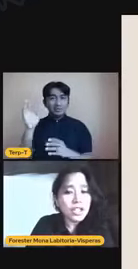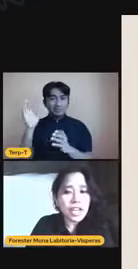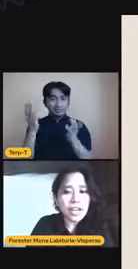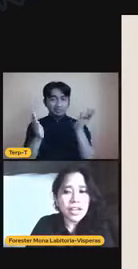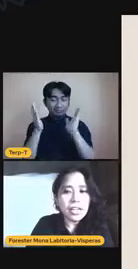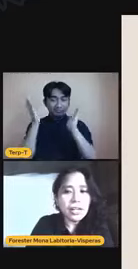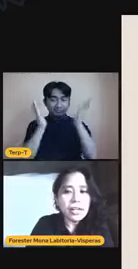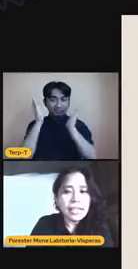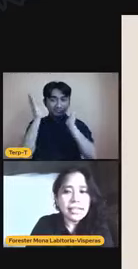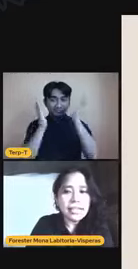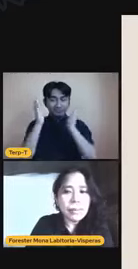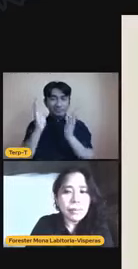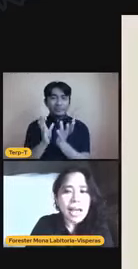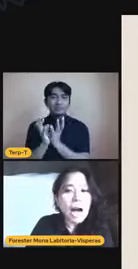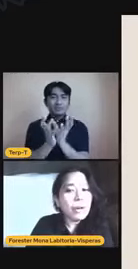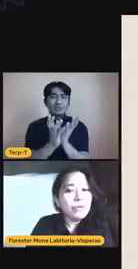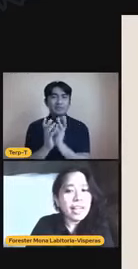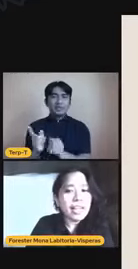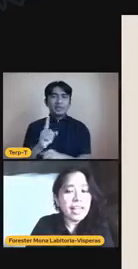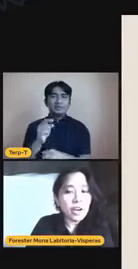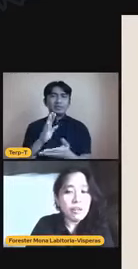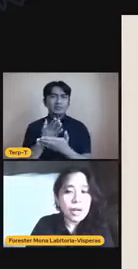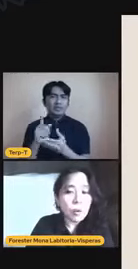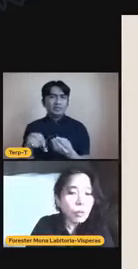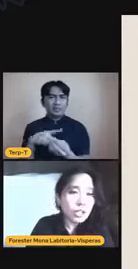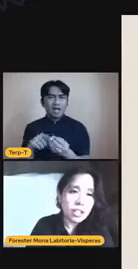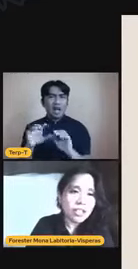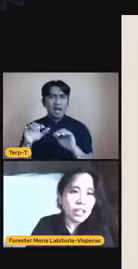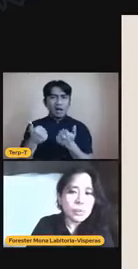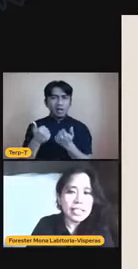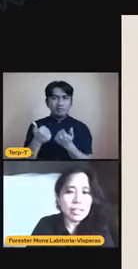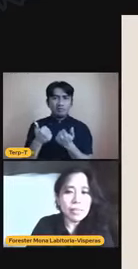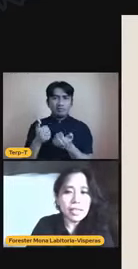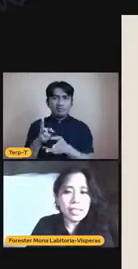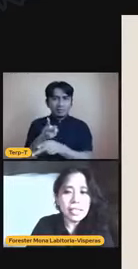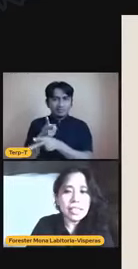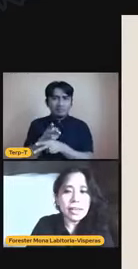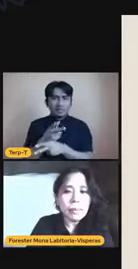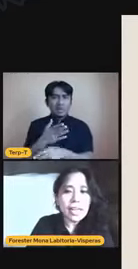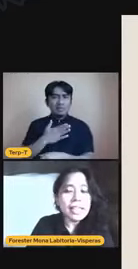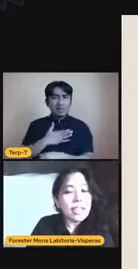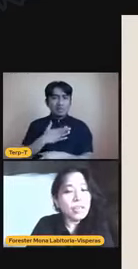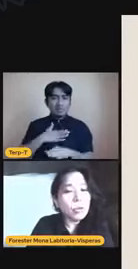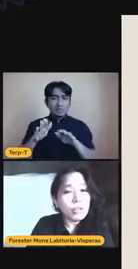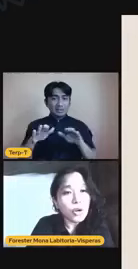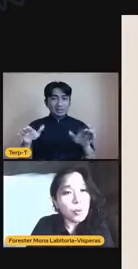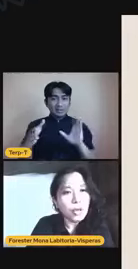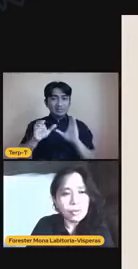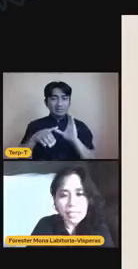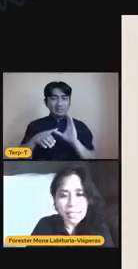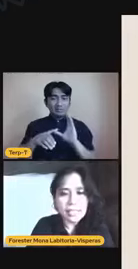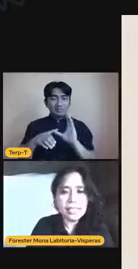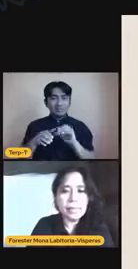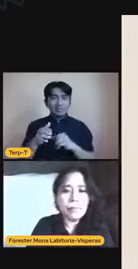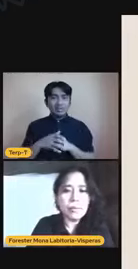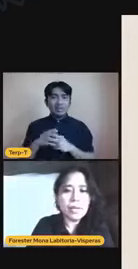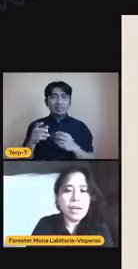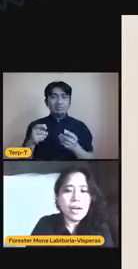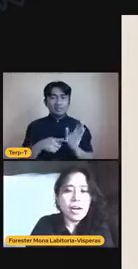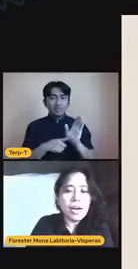I will share is how I've taken care of my own children with disabilities and lead them to a form of